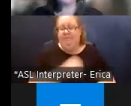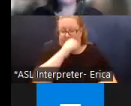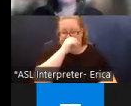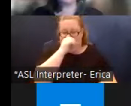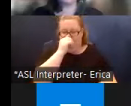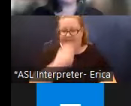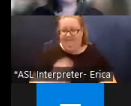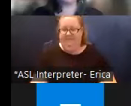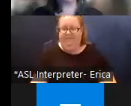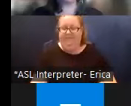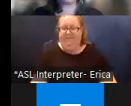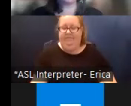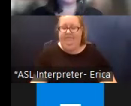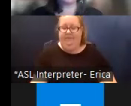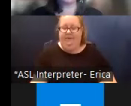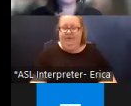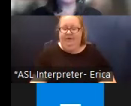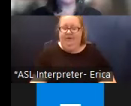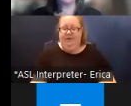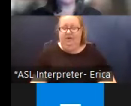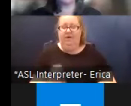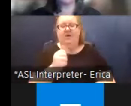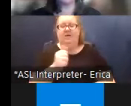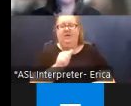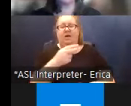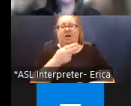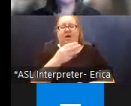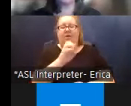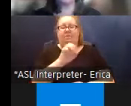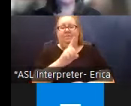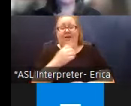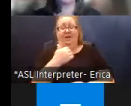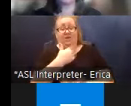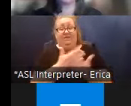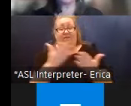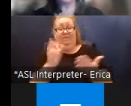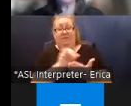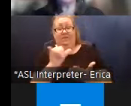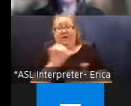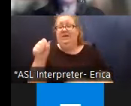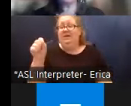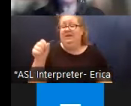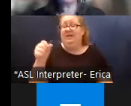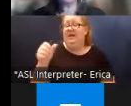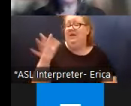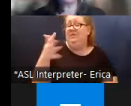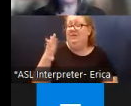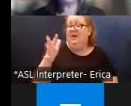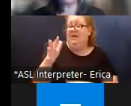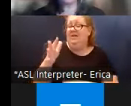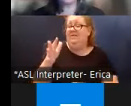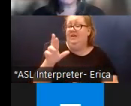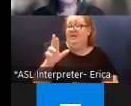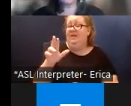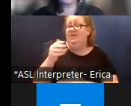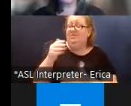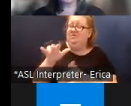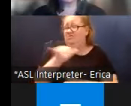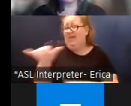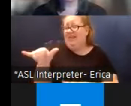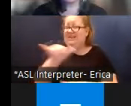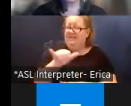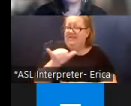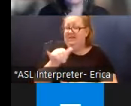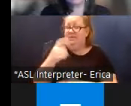Yeah. Well, thanks. Ahmed, did you have something as well? Oh yeah, it's actually kind of, I mean, relatively similar to what they just